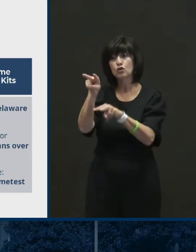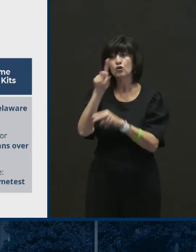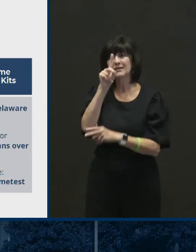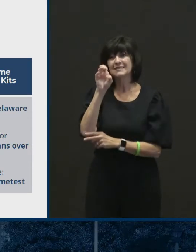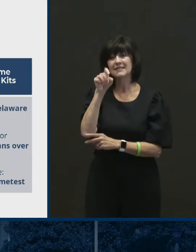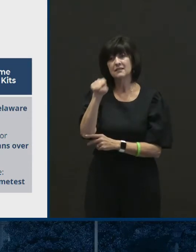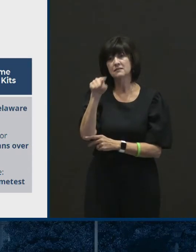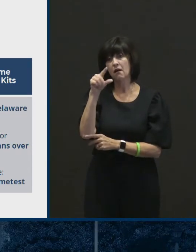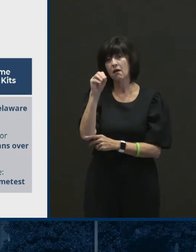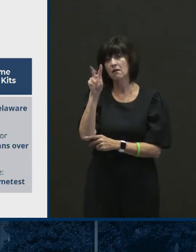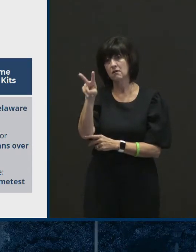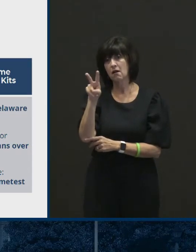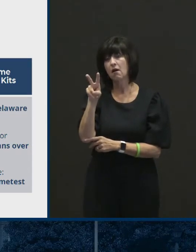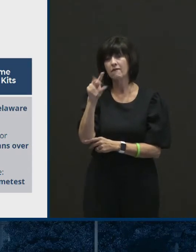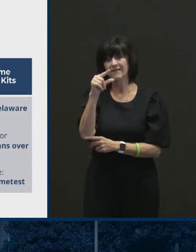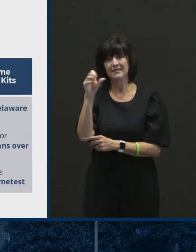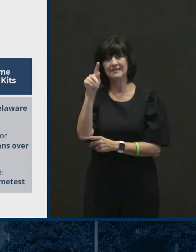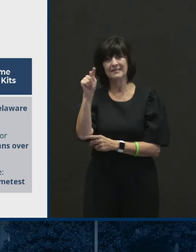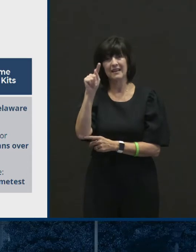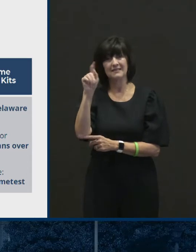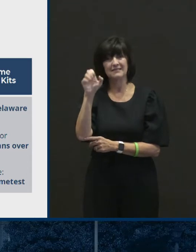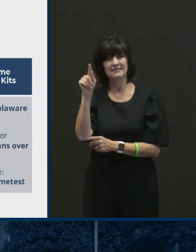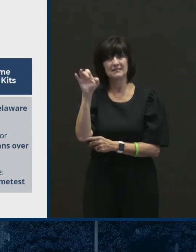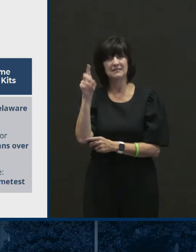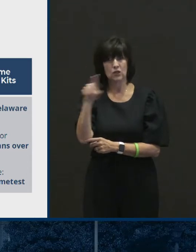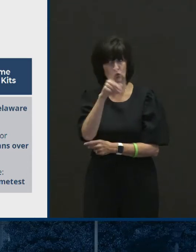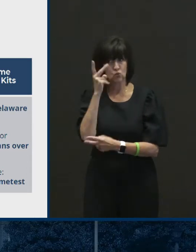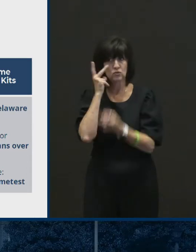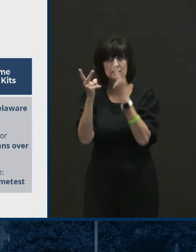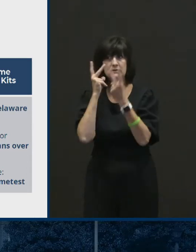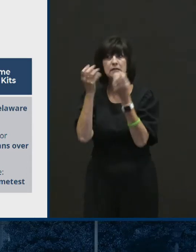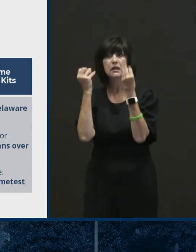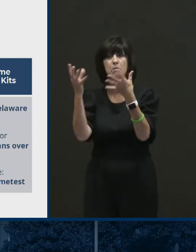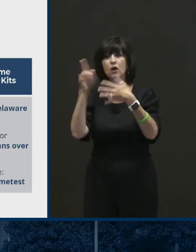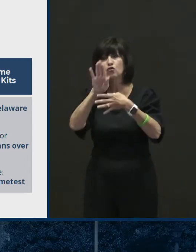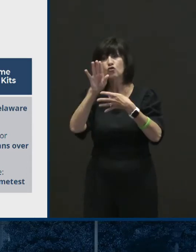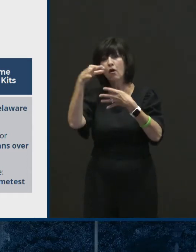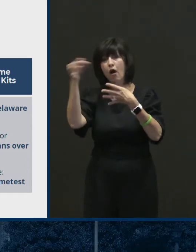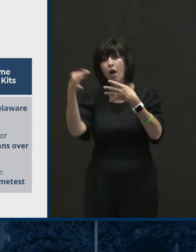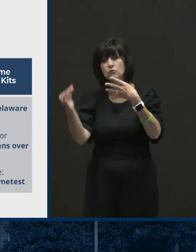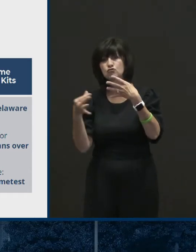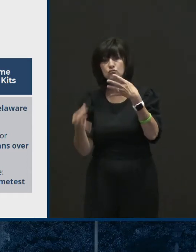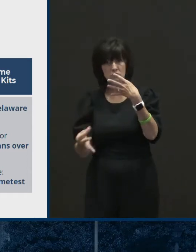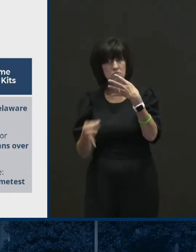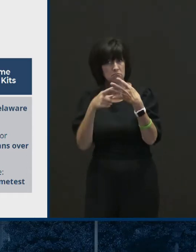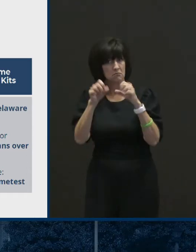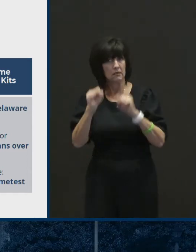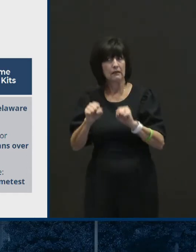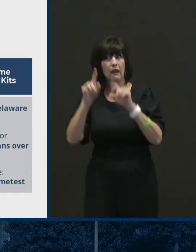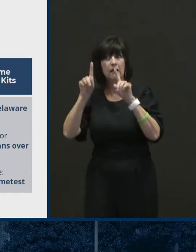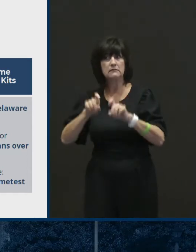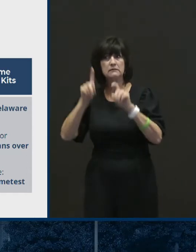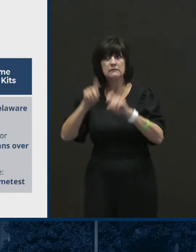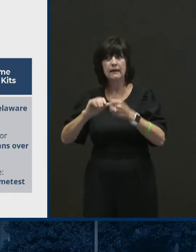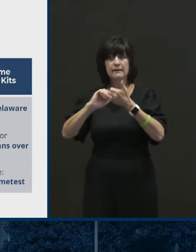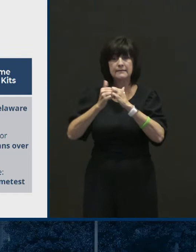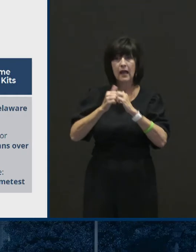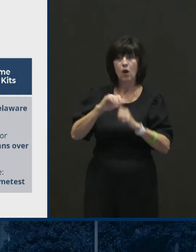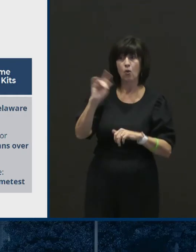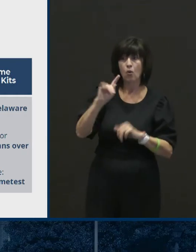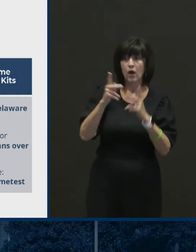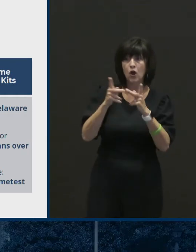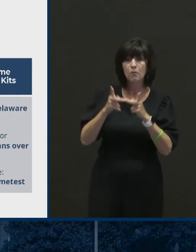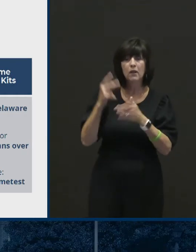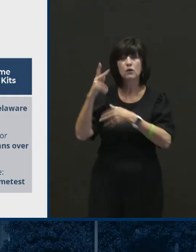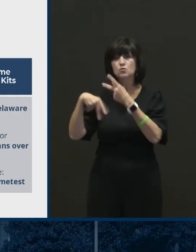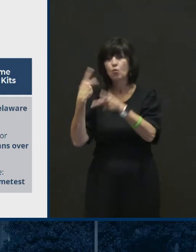de.gov/get-tested, you're going to see a lot of options for testing. And our job is to try to make sure that they're convenient and they're effective and they're where and when people need them. So if